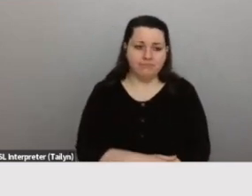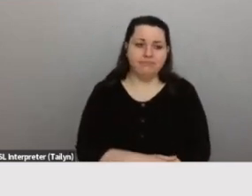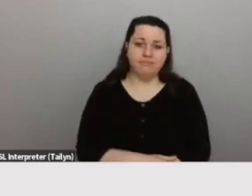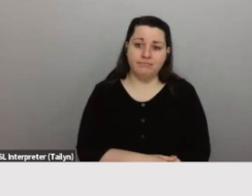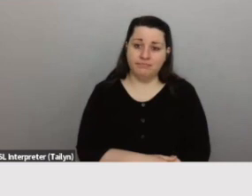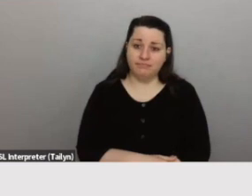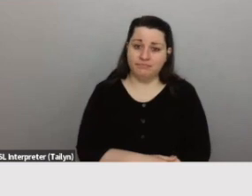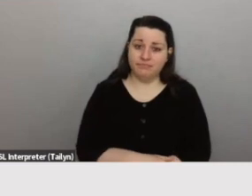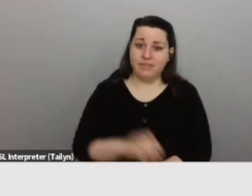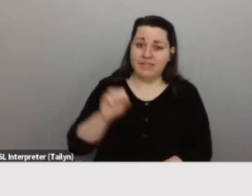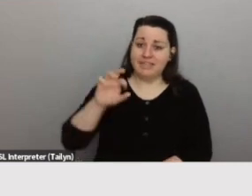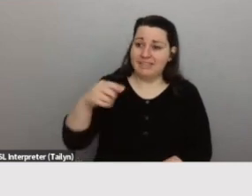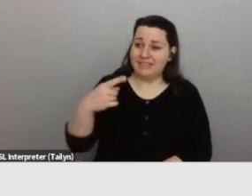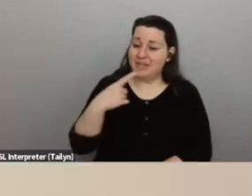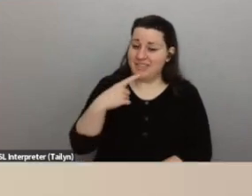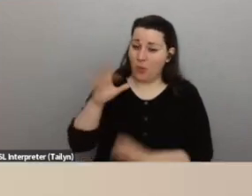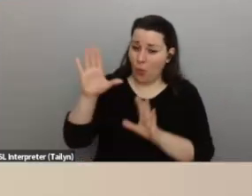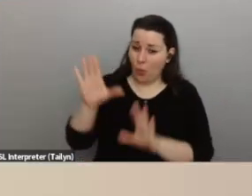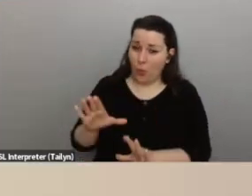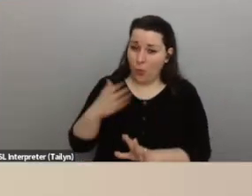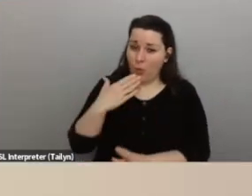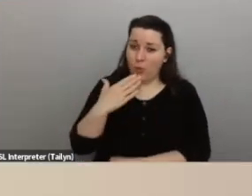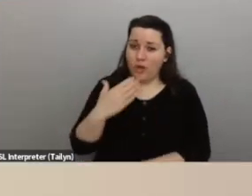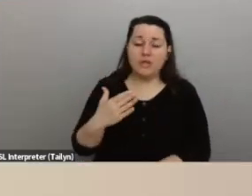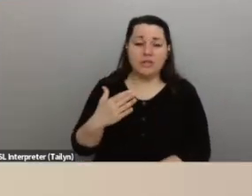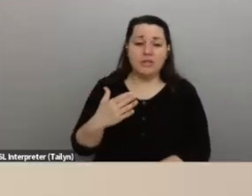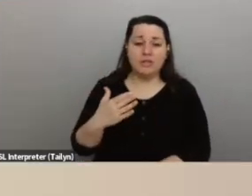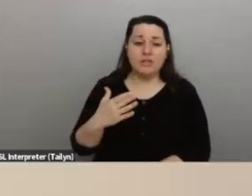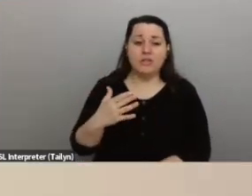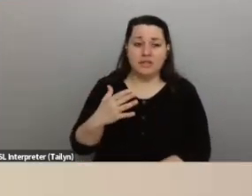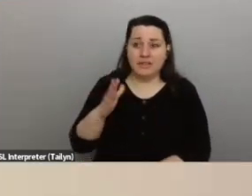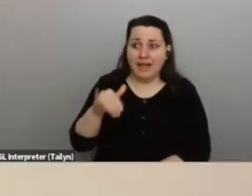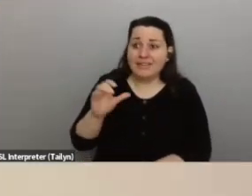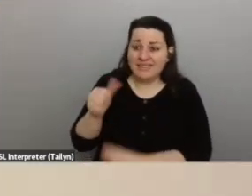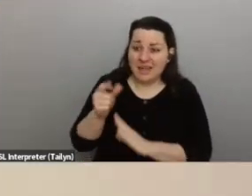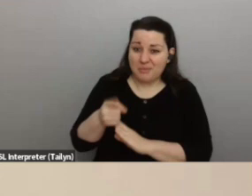This is wonderful. Thank you. Especially in 10 minutes.